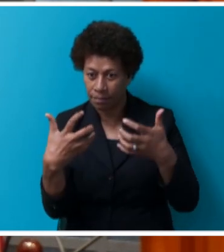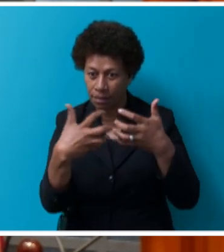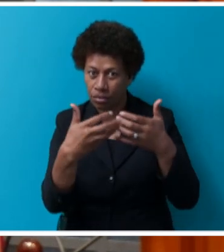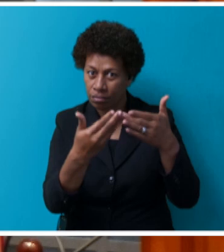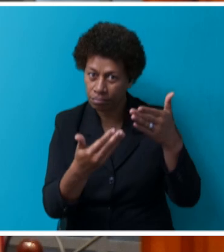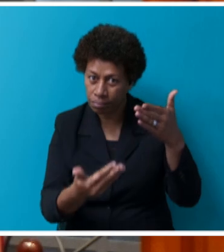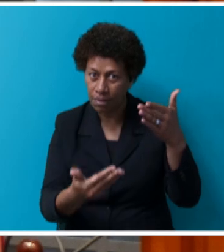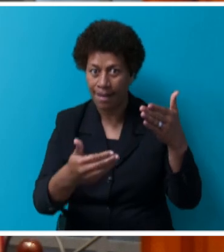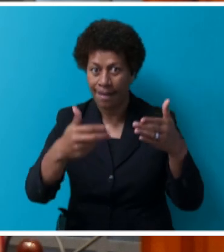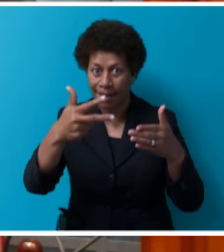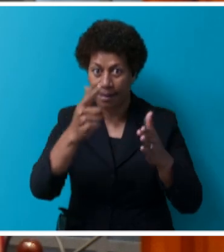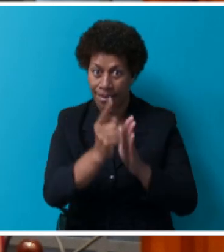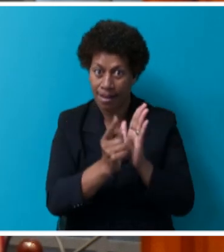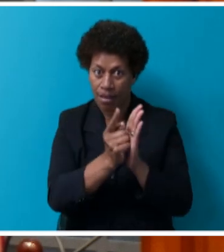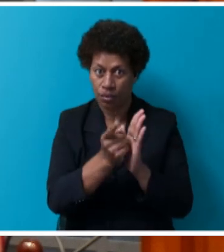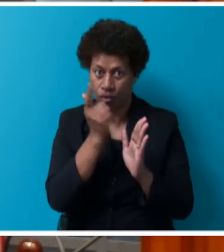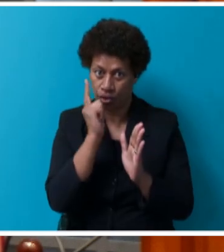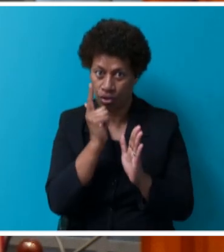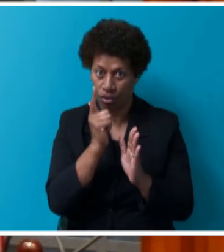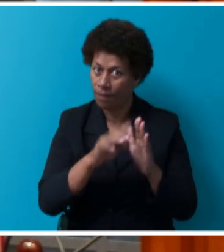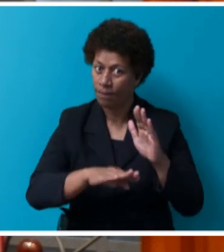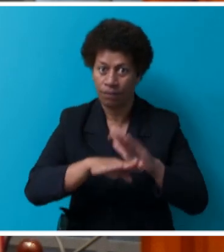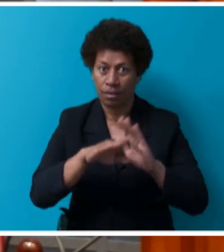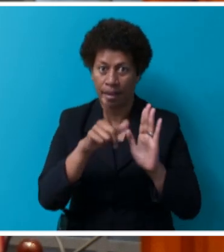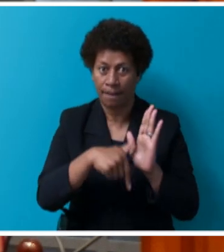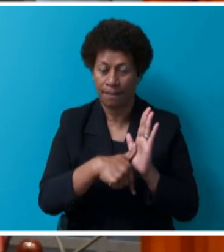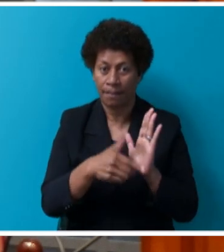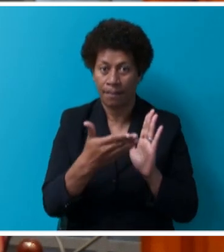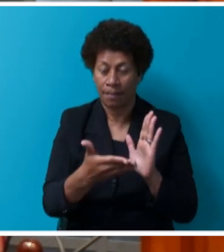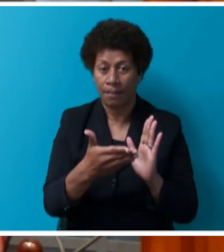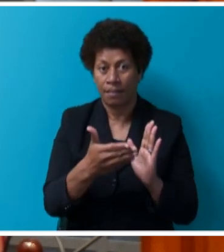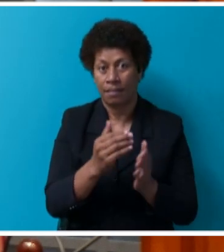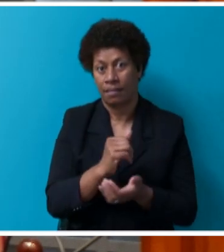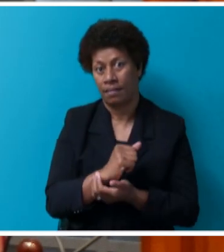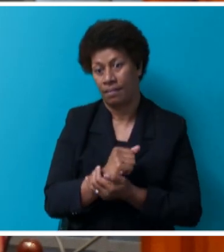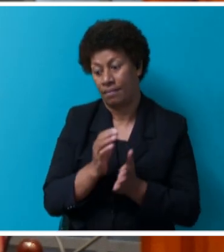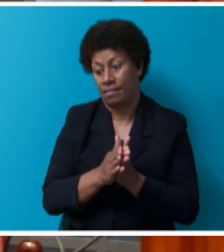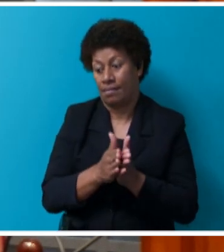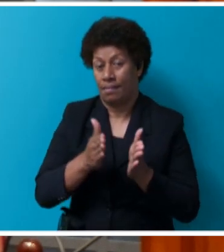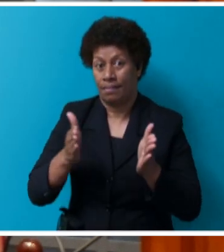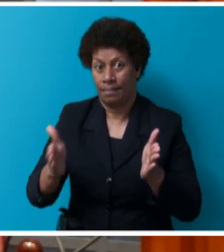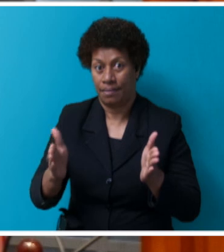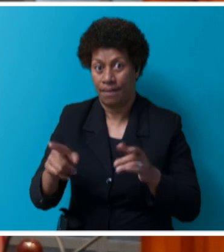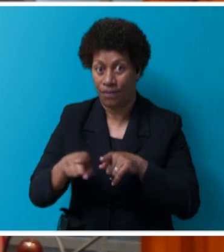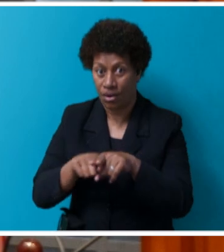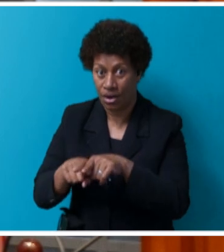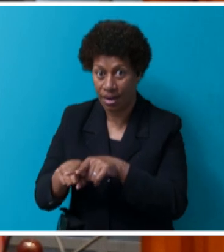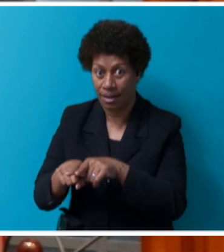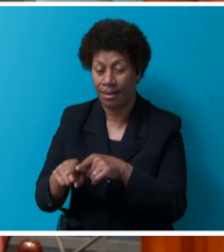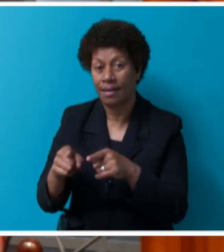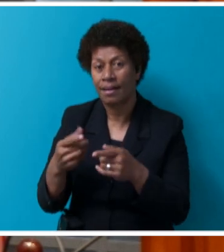teaching, as ECE teachers will now be expected to account for the extended hours of learning and the